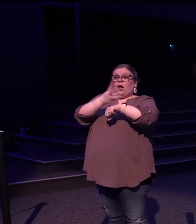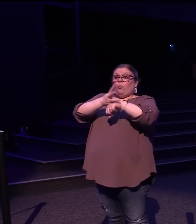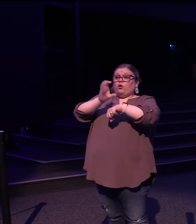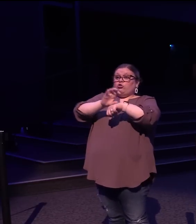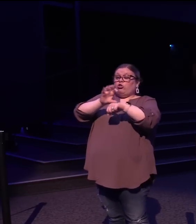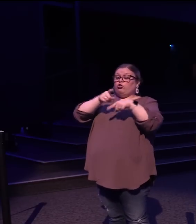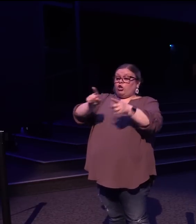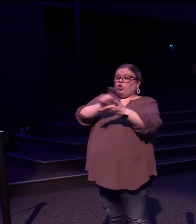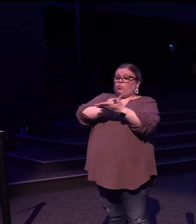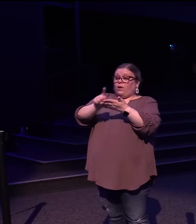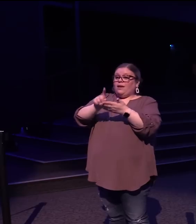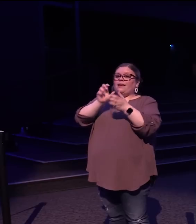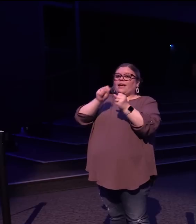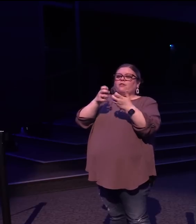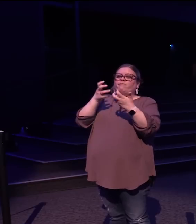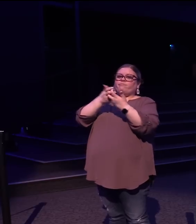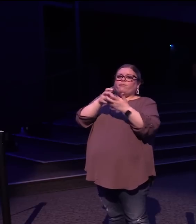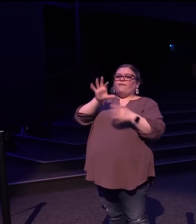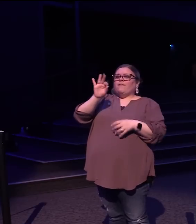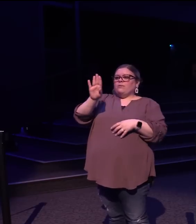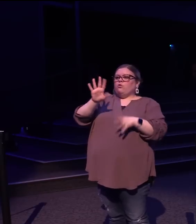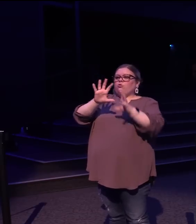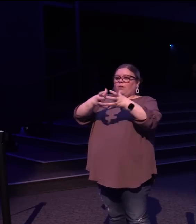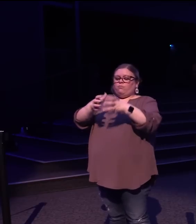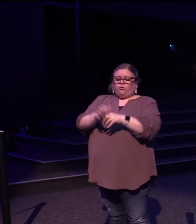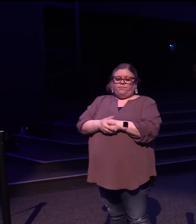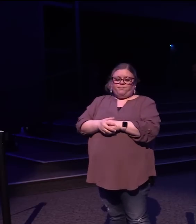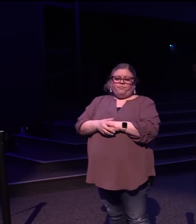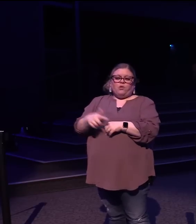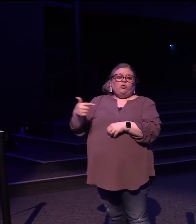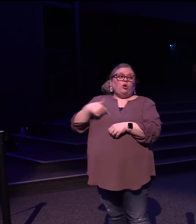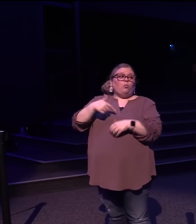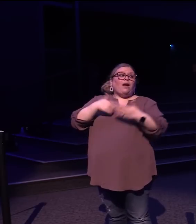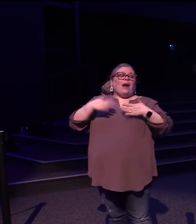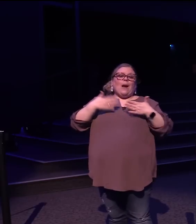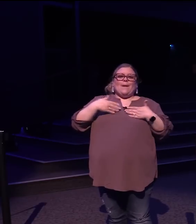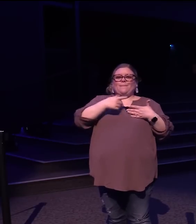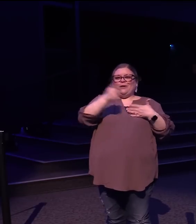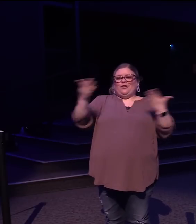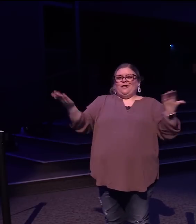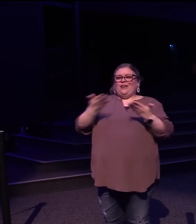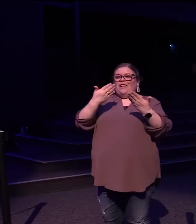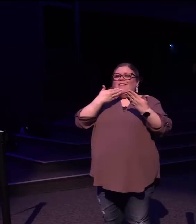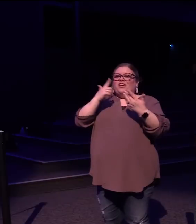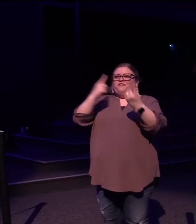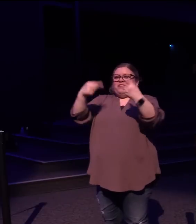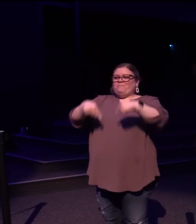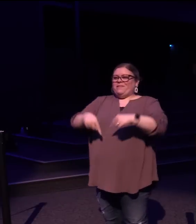social media and join your campus Facebook group. We're so glad you joined us. Thanks for being here today.